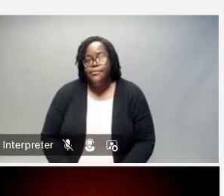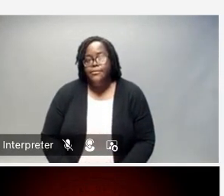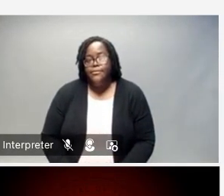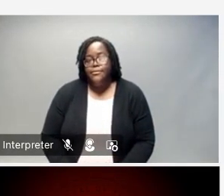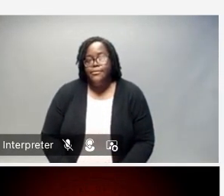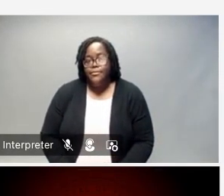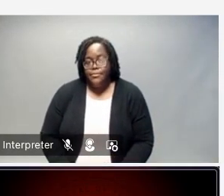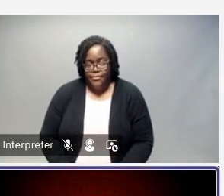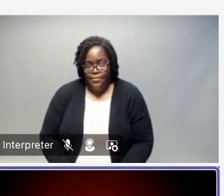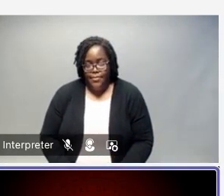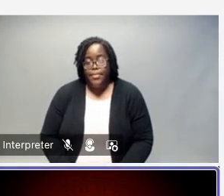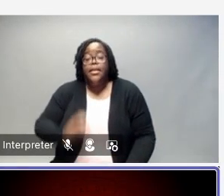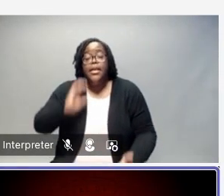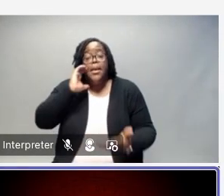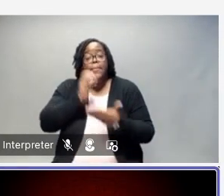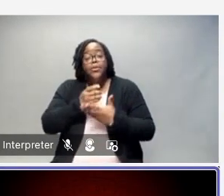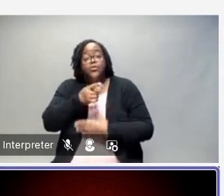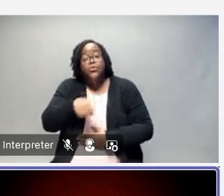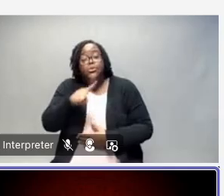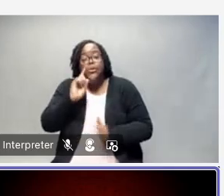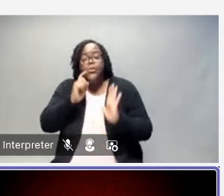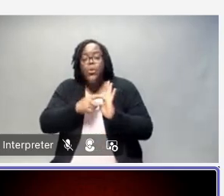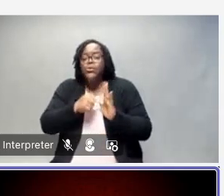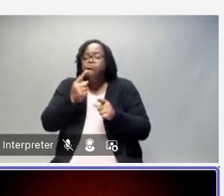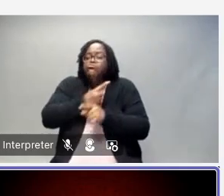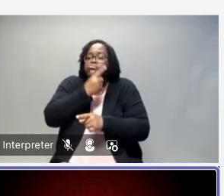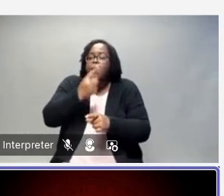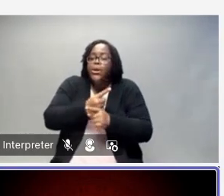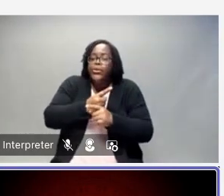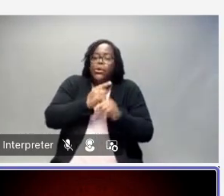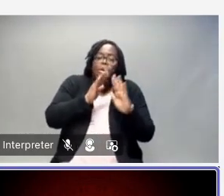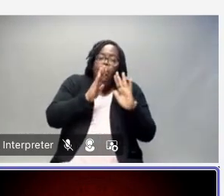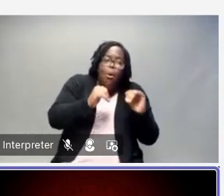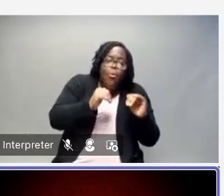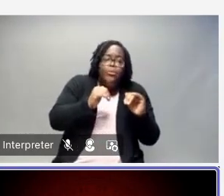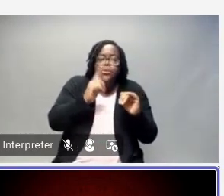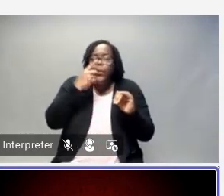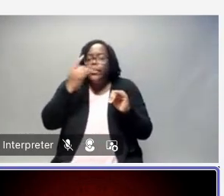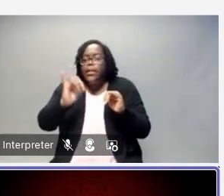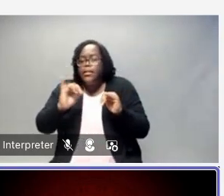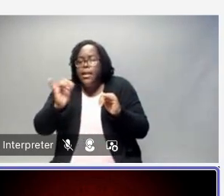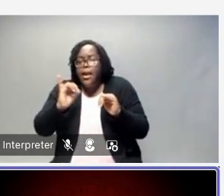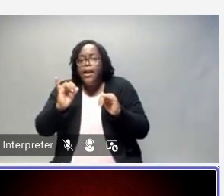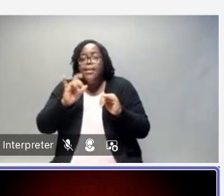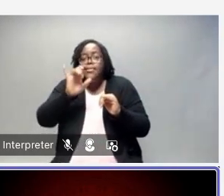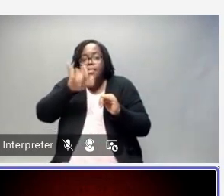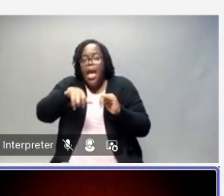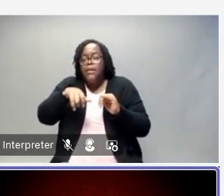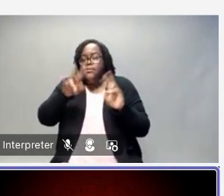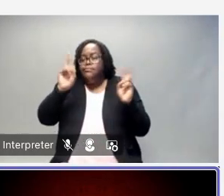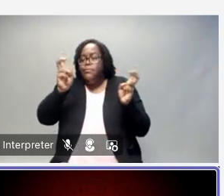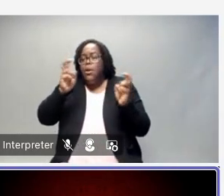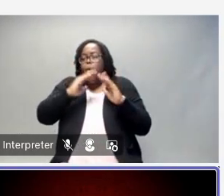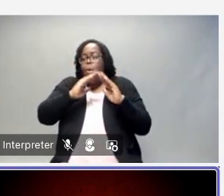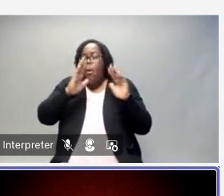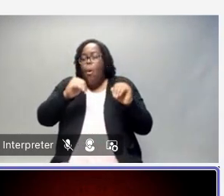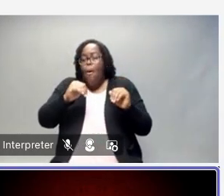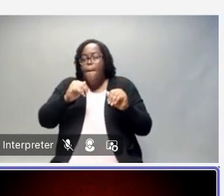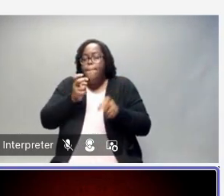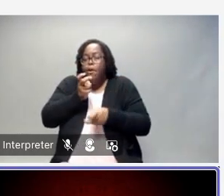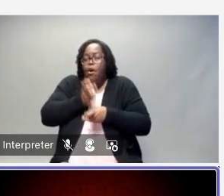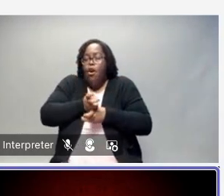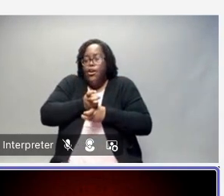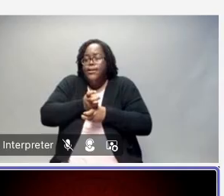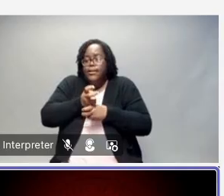So in this picture, you see ordinary residential structure. That's the home hardening. That's when we talk, we're going to have fire